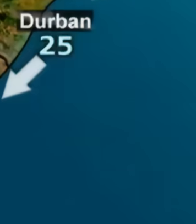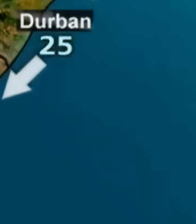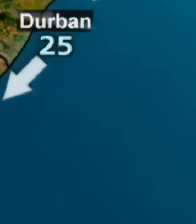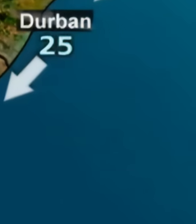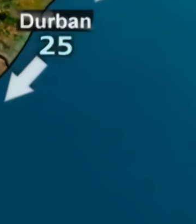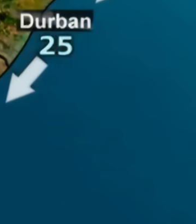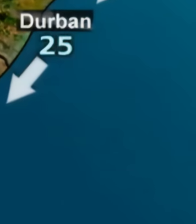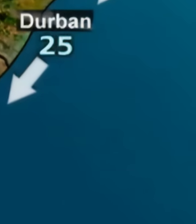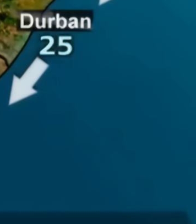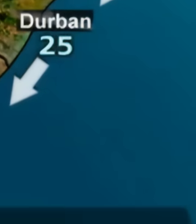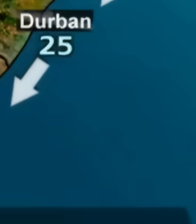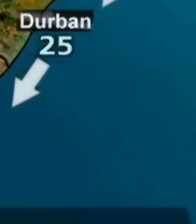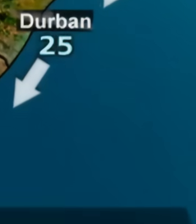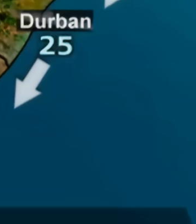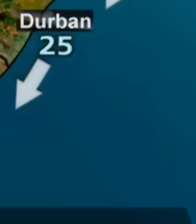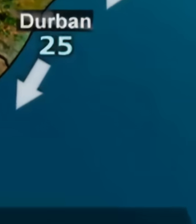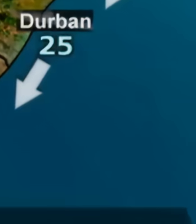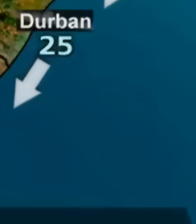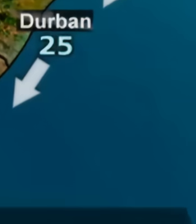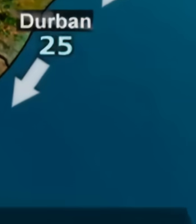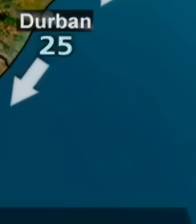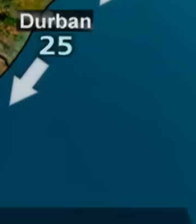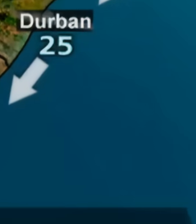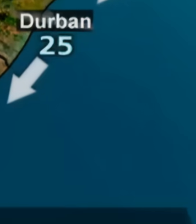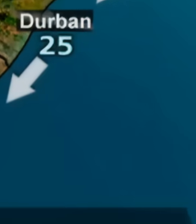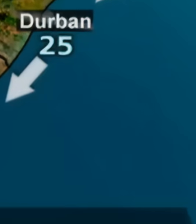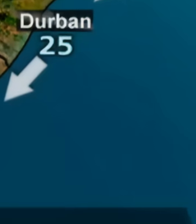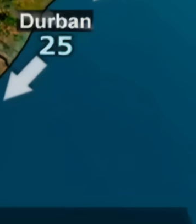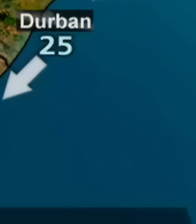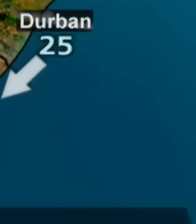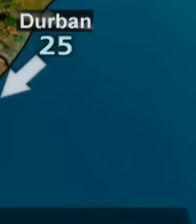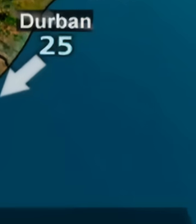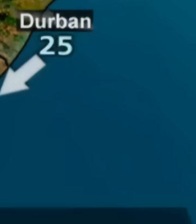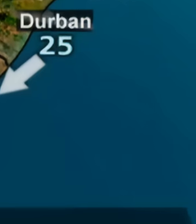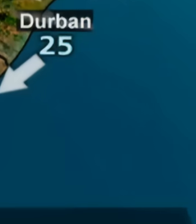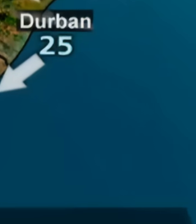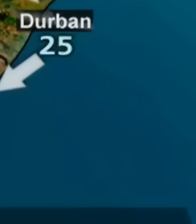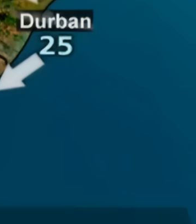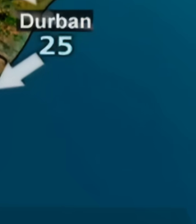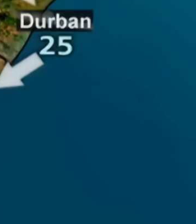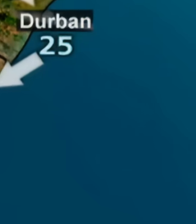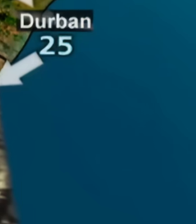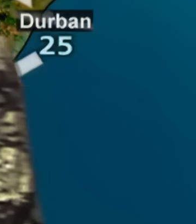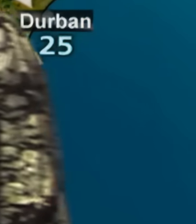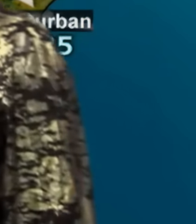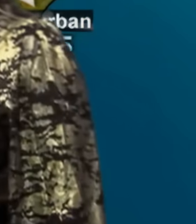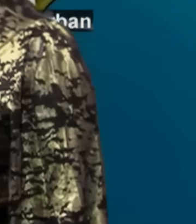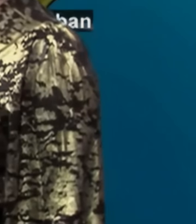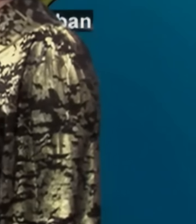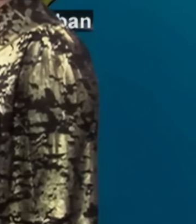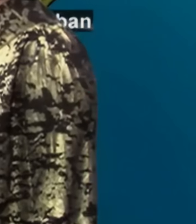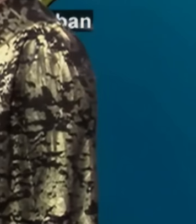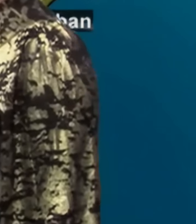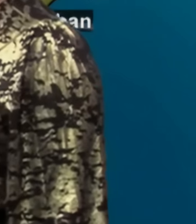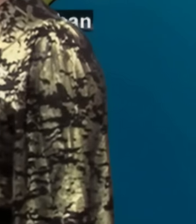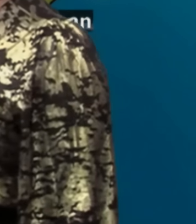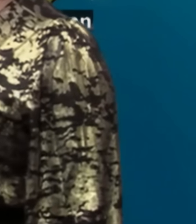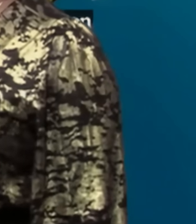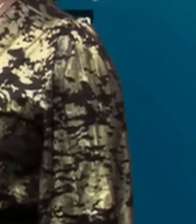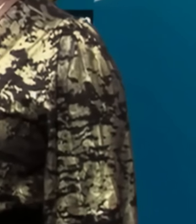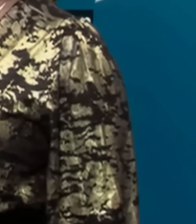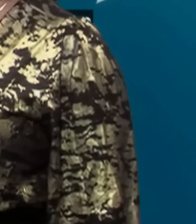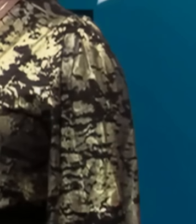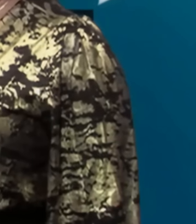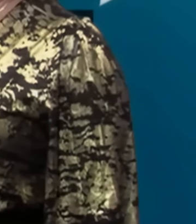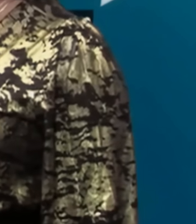Mogedi wa SABC 2 ke rata wa amogela le go dumediša bošegombo a re lebeleng tša maemaboso re lebelela gona godimo go la Northern Cape go bona go na